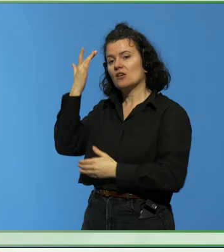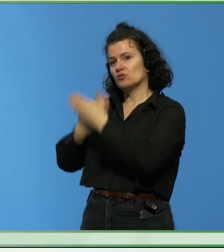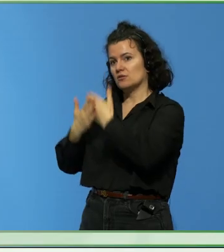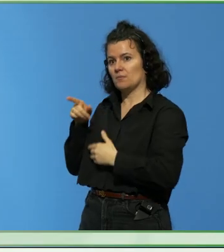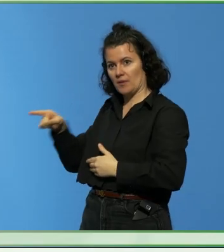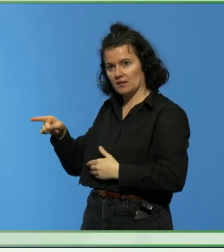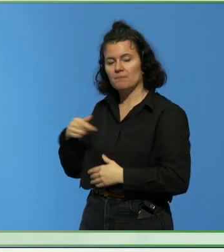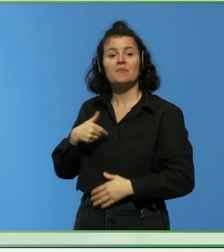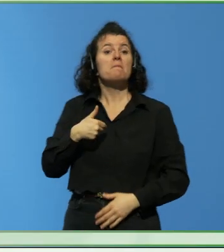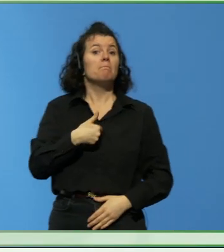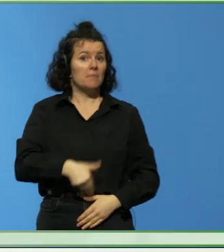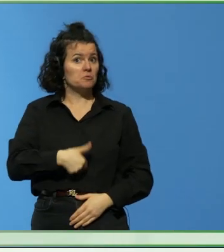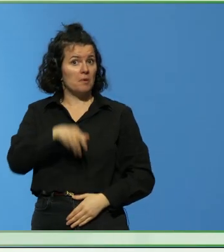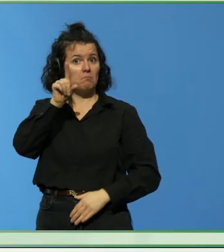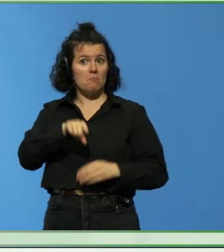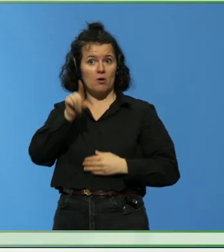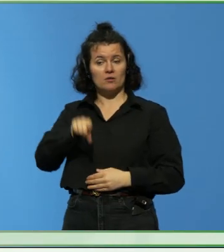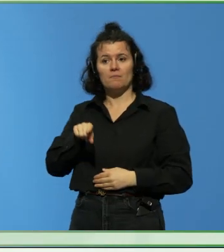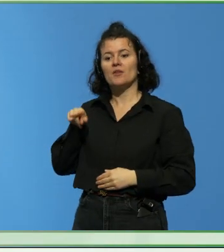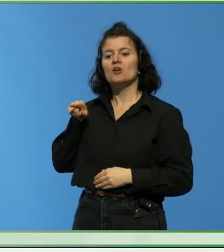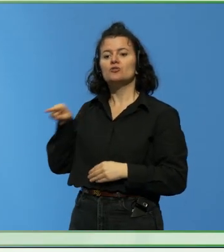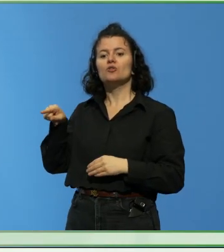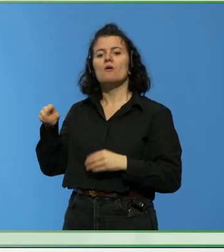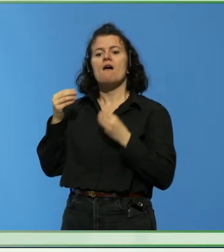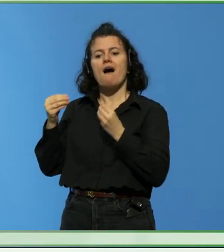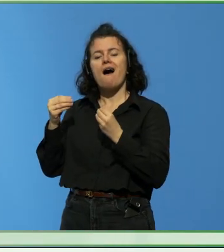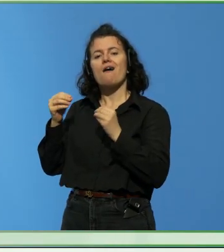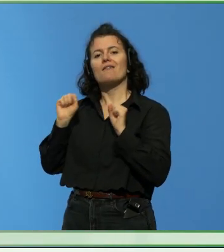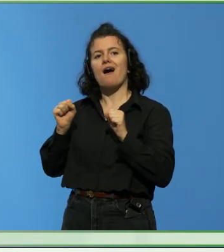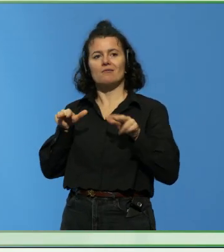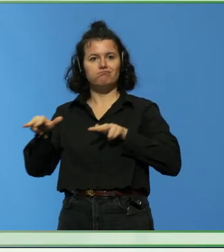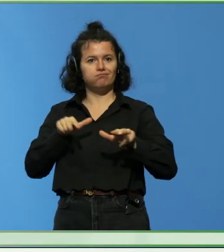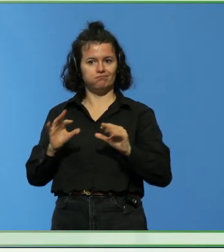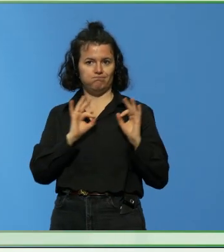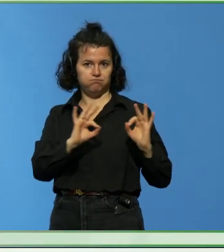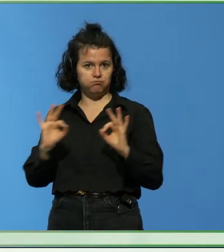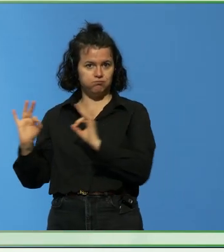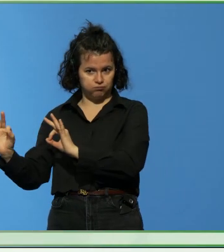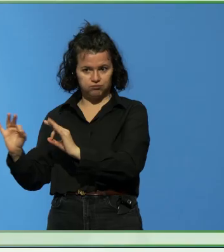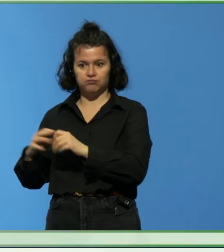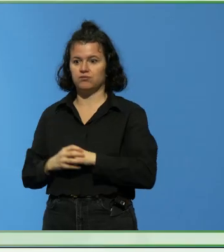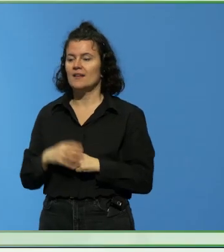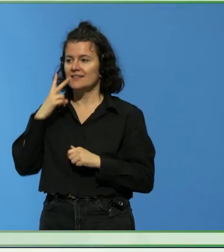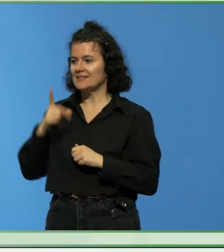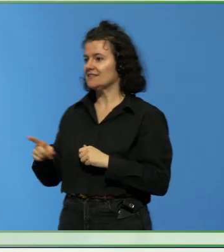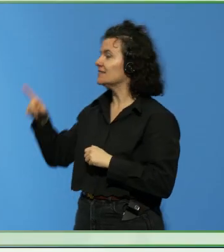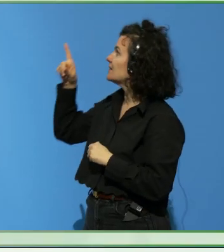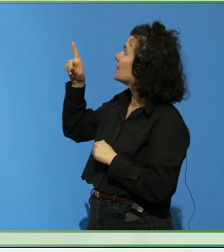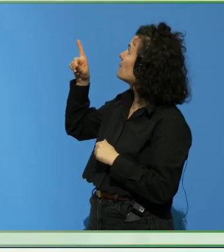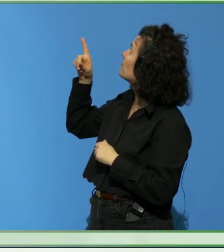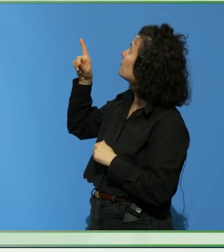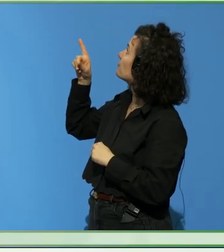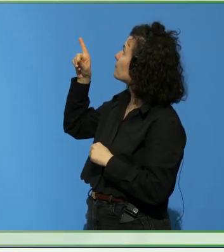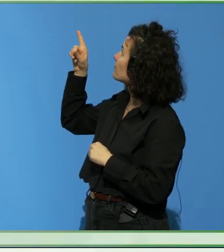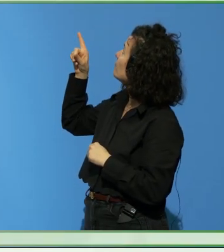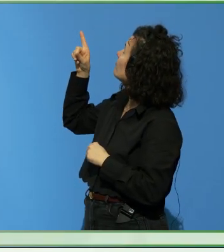her carer, Voto Vienna. So the image on the slide, there's Vienna on the left. She's